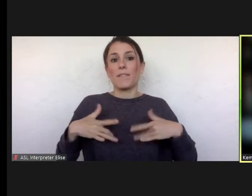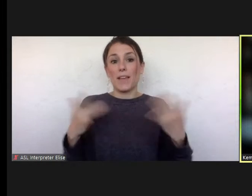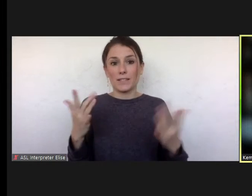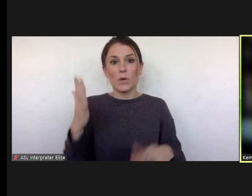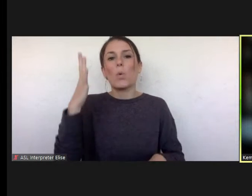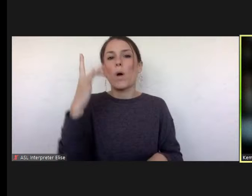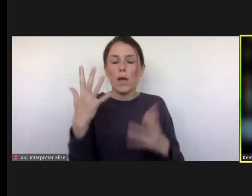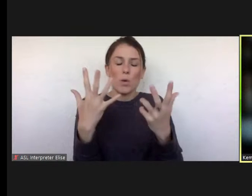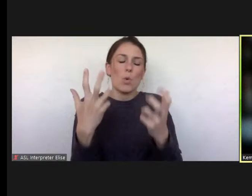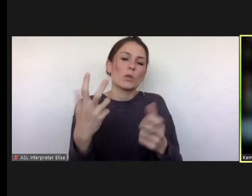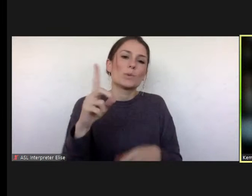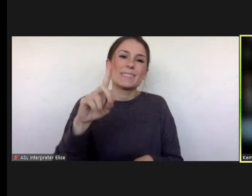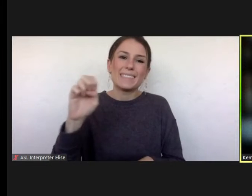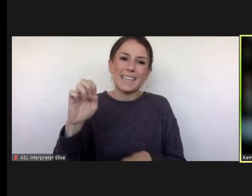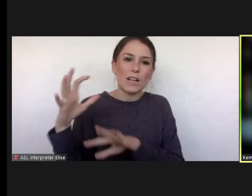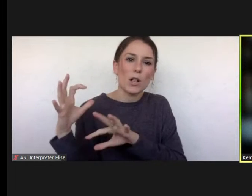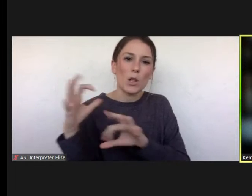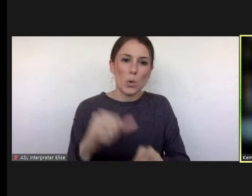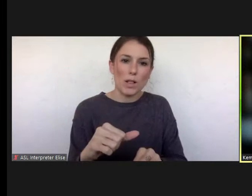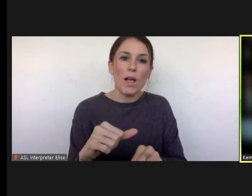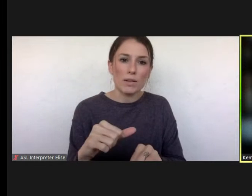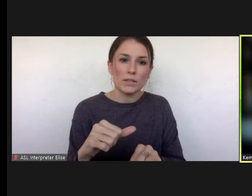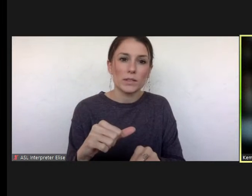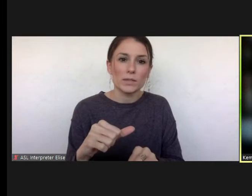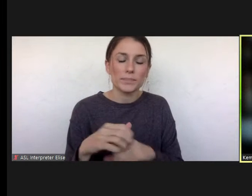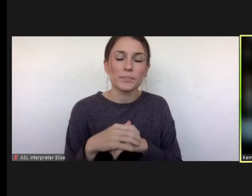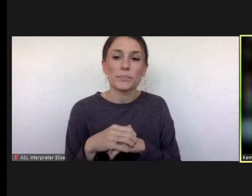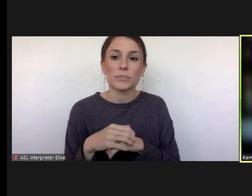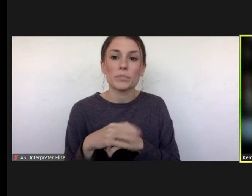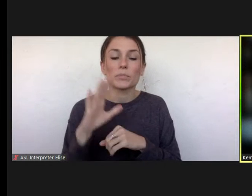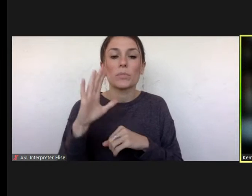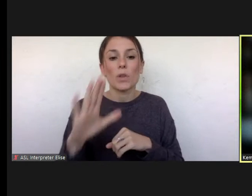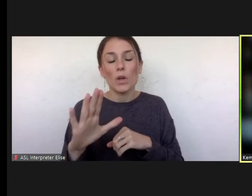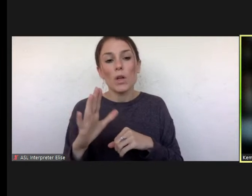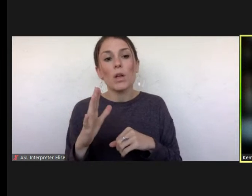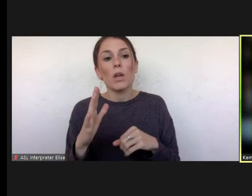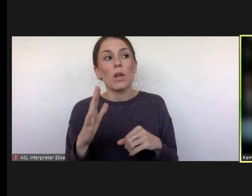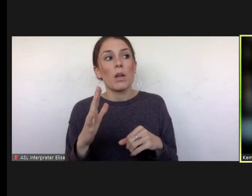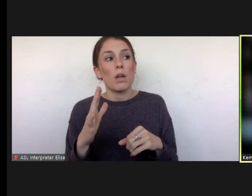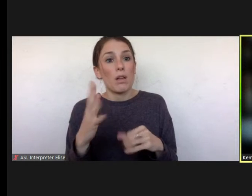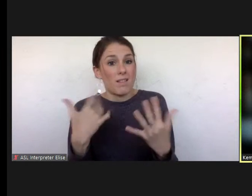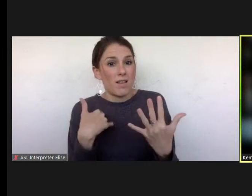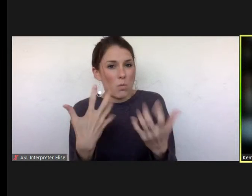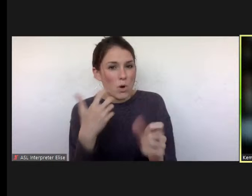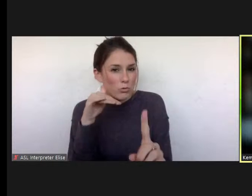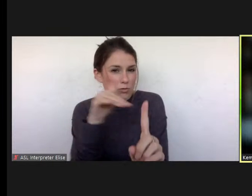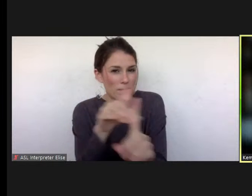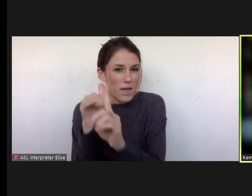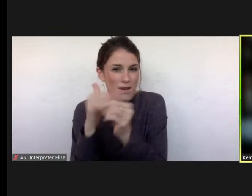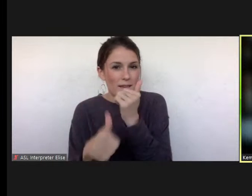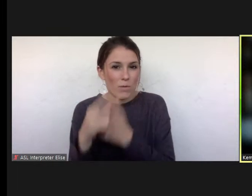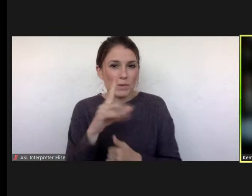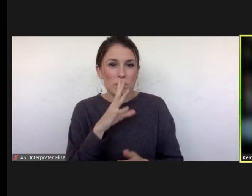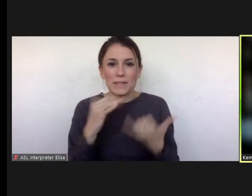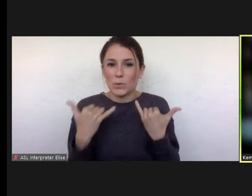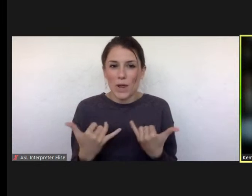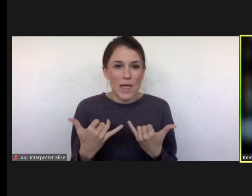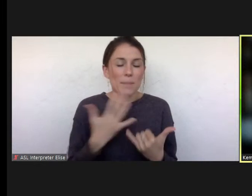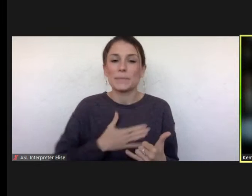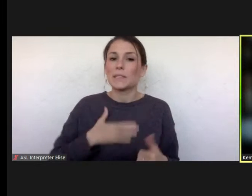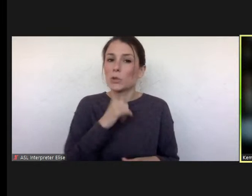so. On that note, I want to remind everyone speaking today, please do not